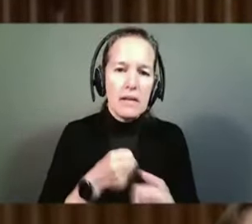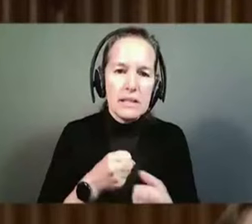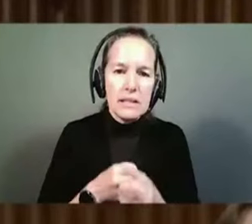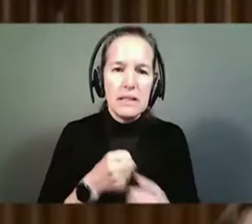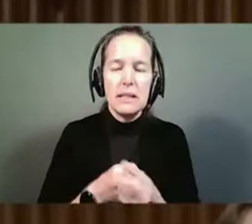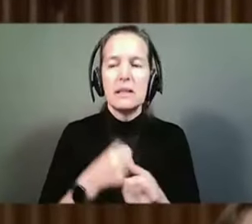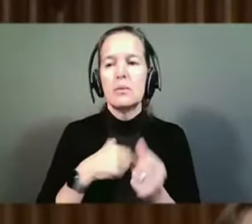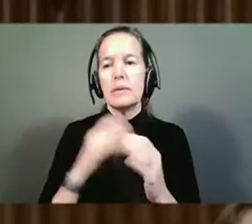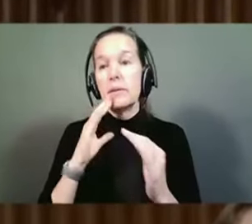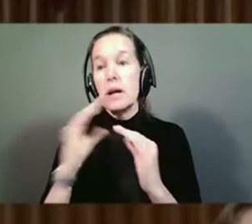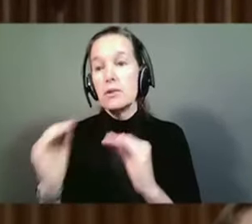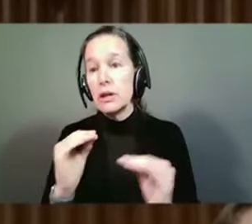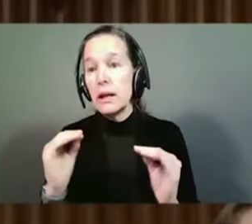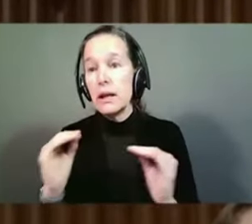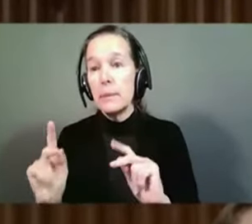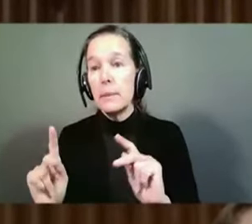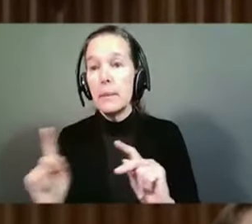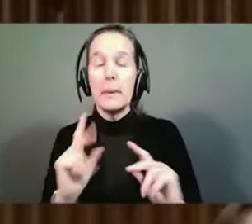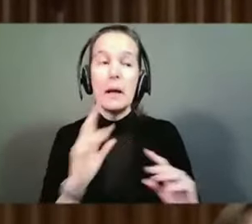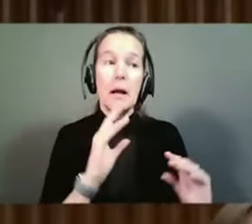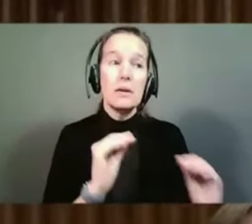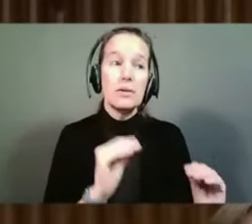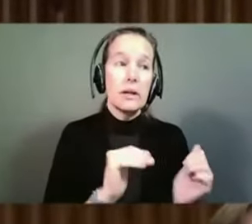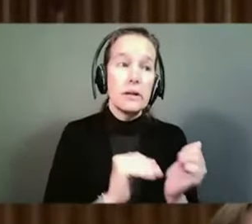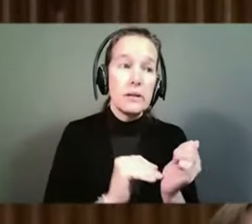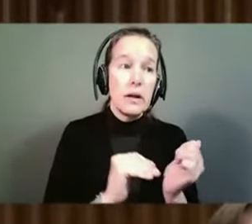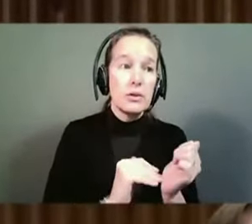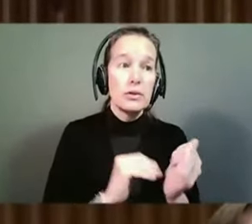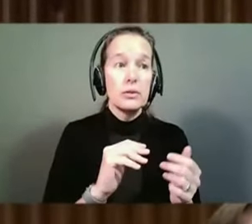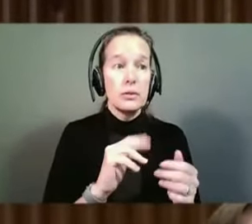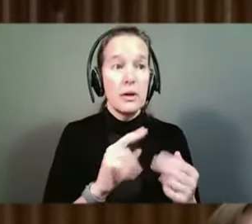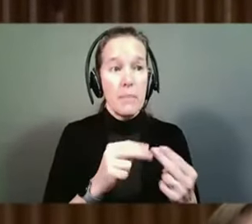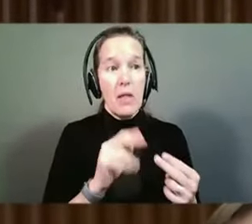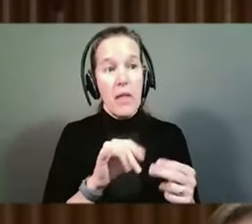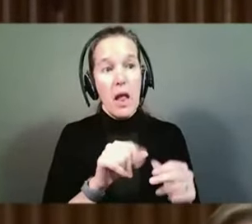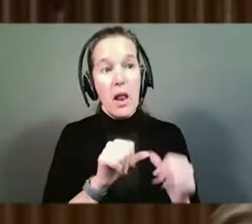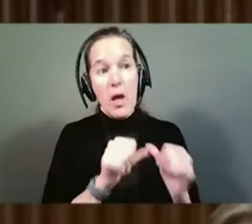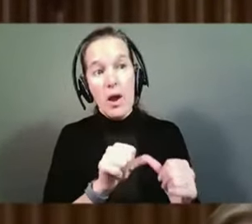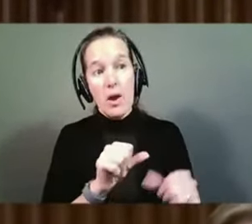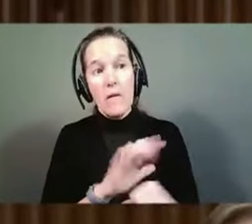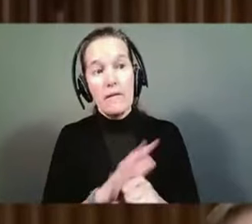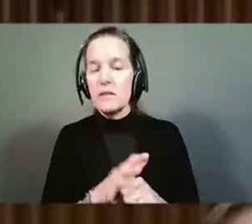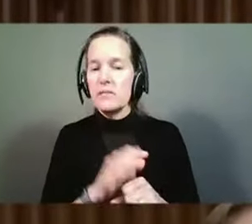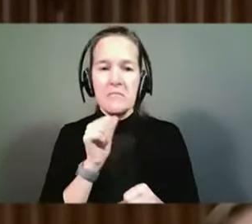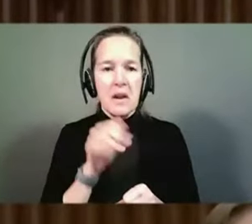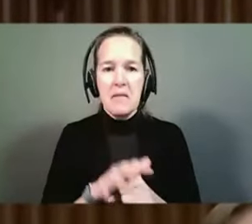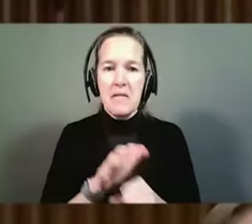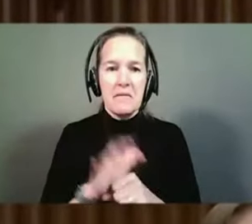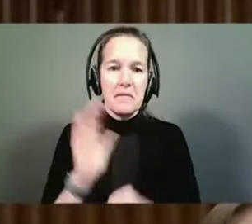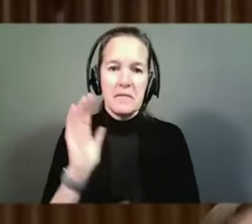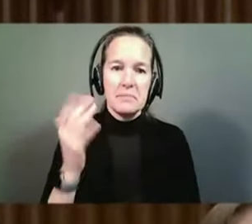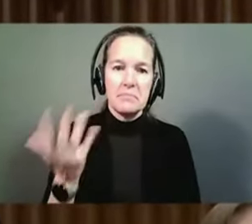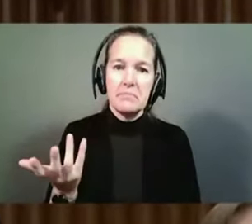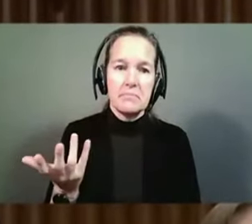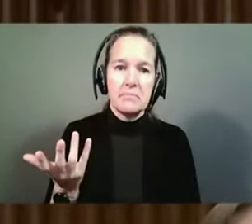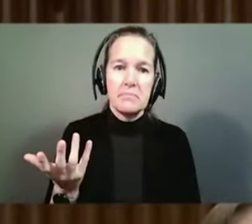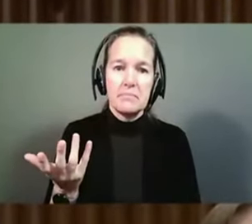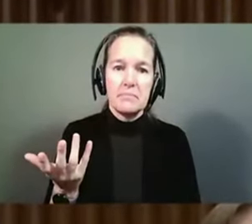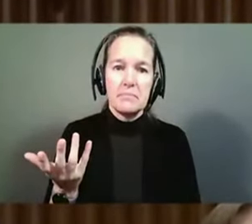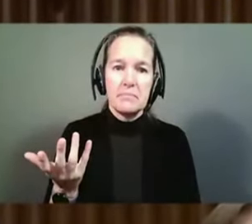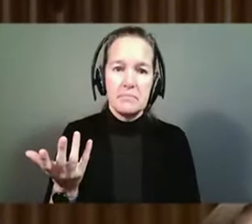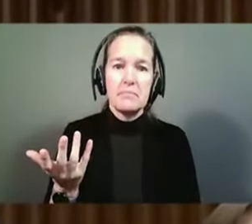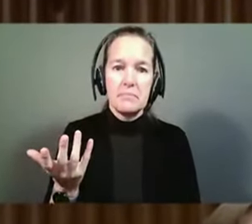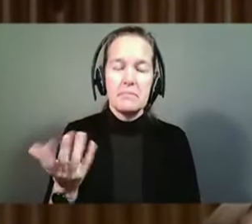the community about long COVID, it is not enough. There really needs to be, I think, a